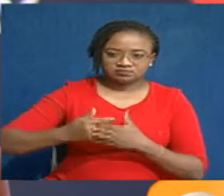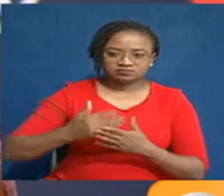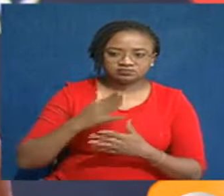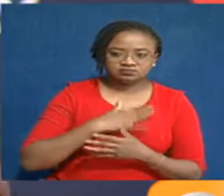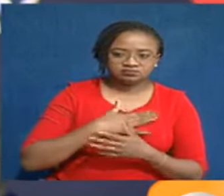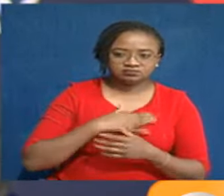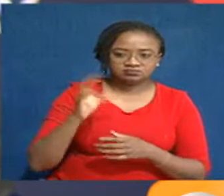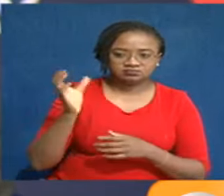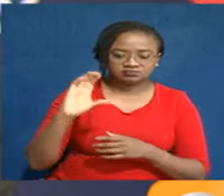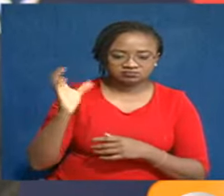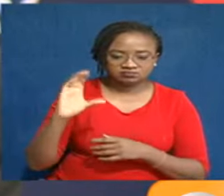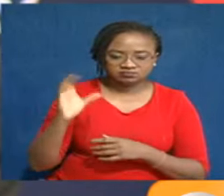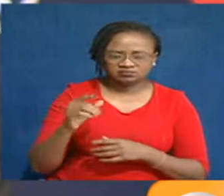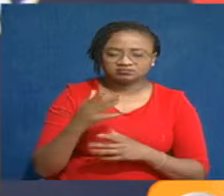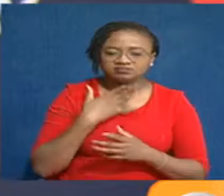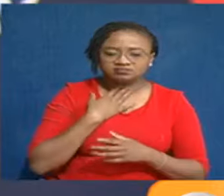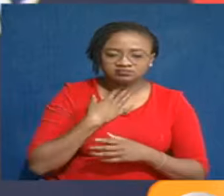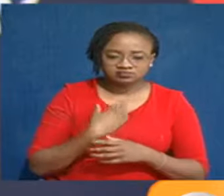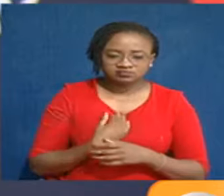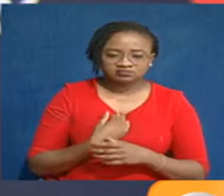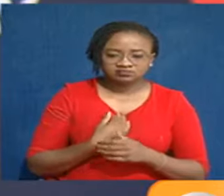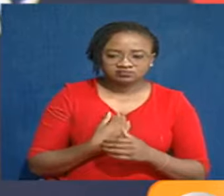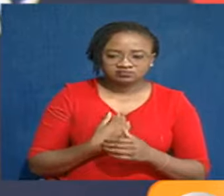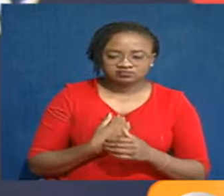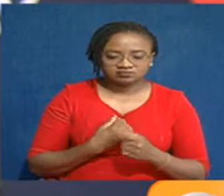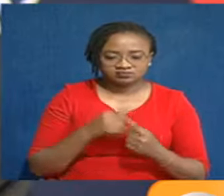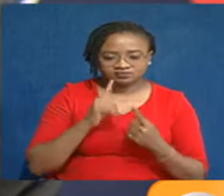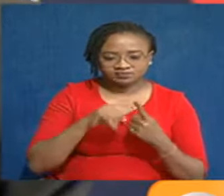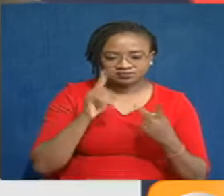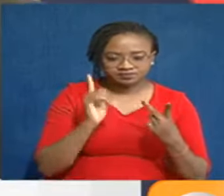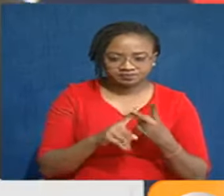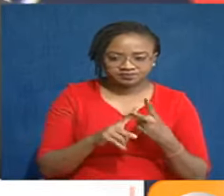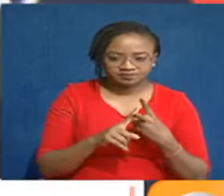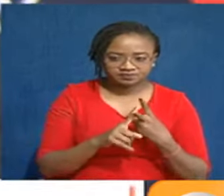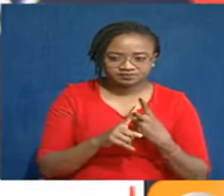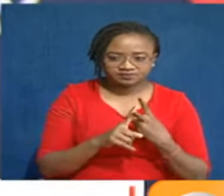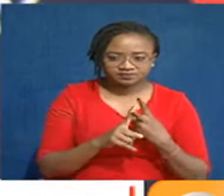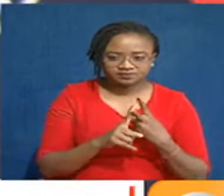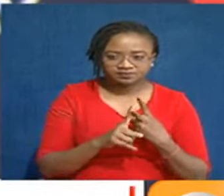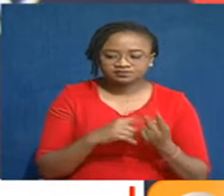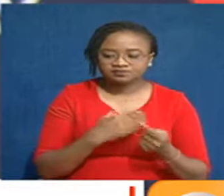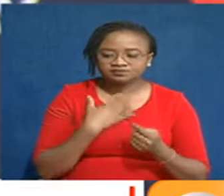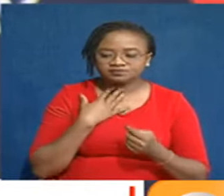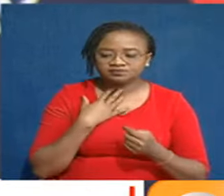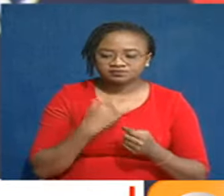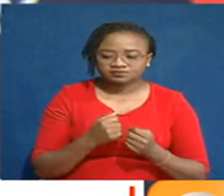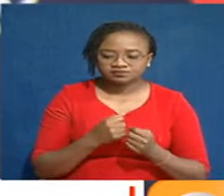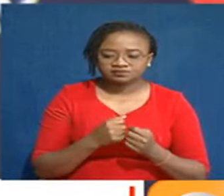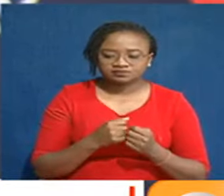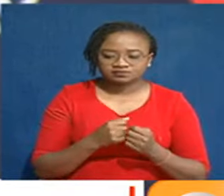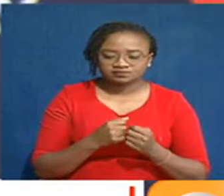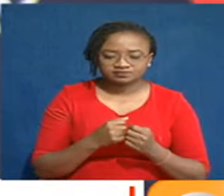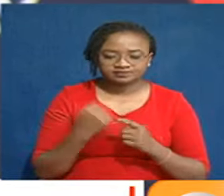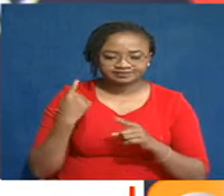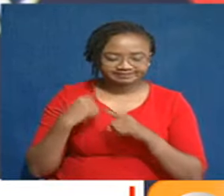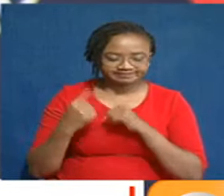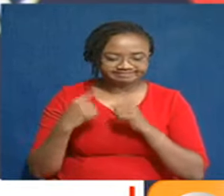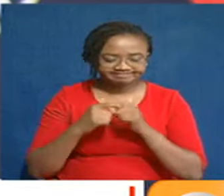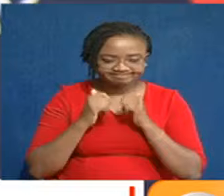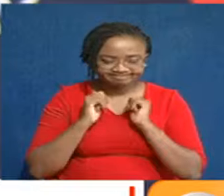customers are asking for two main things. One, they want superior